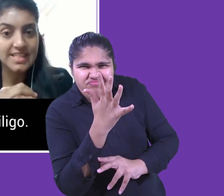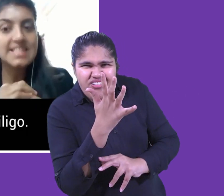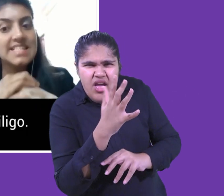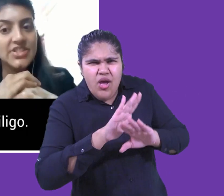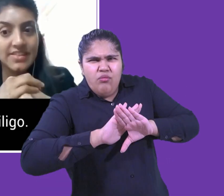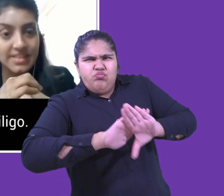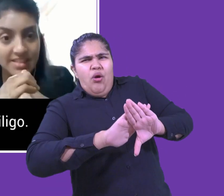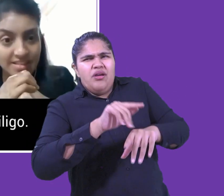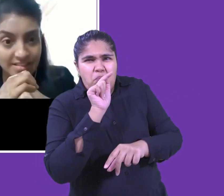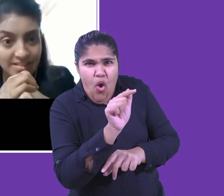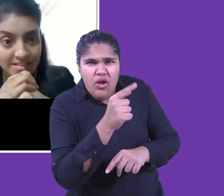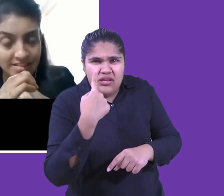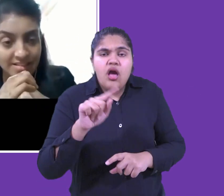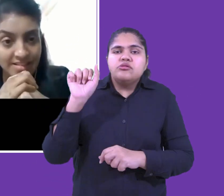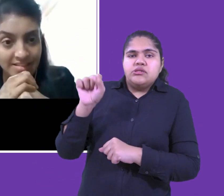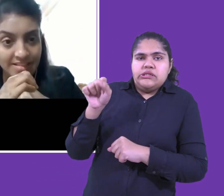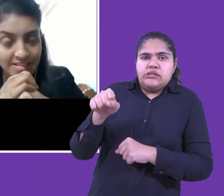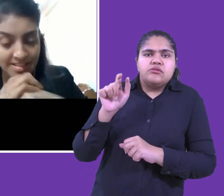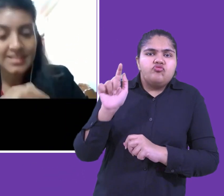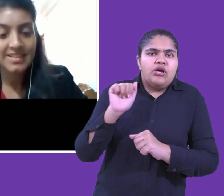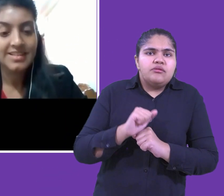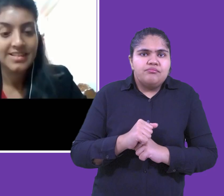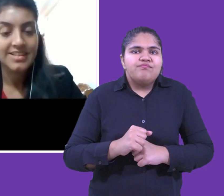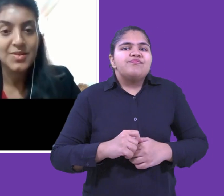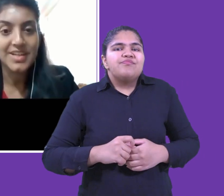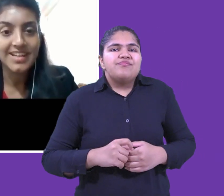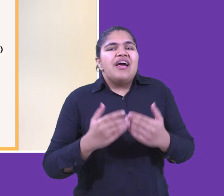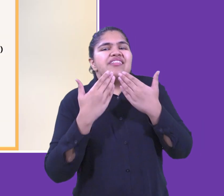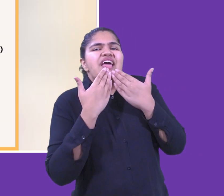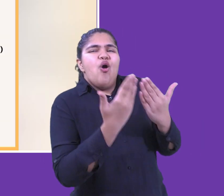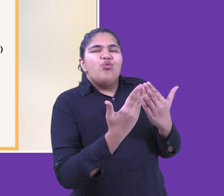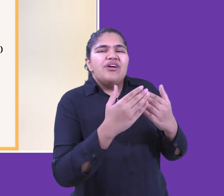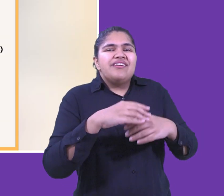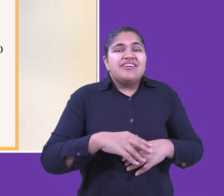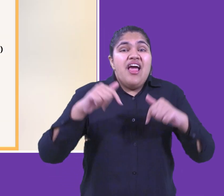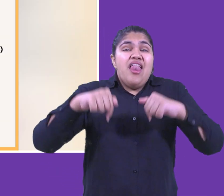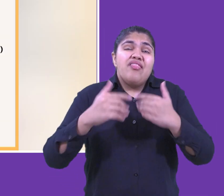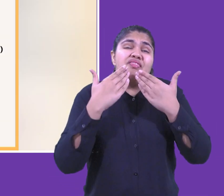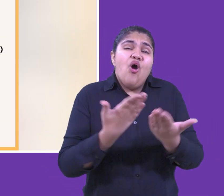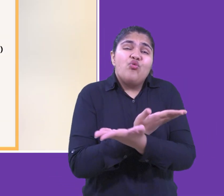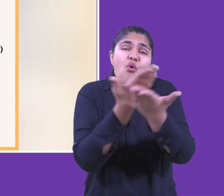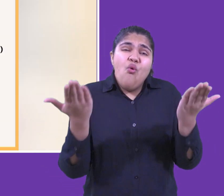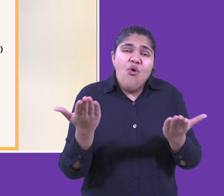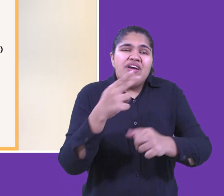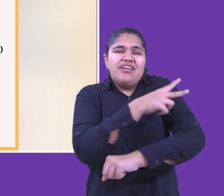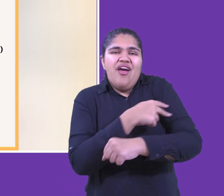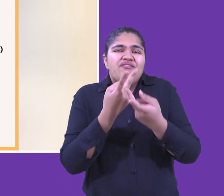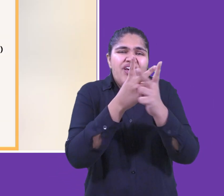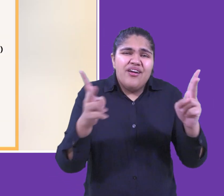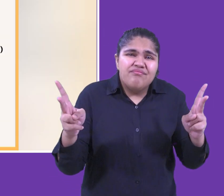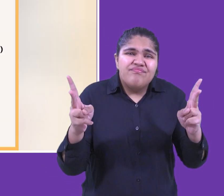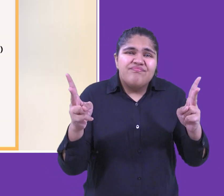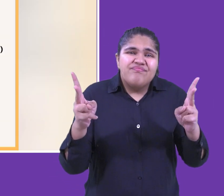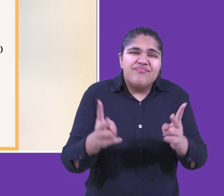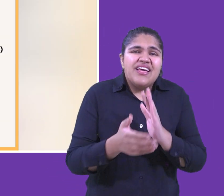as such. It is in general. Yes, in general. Okay. A big thanks to all our volunteers.